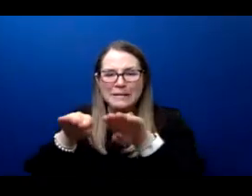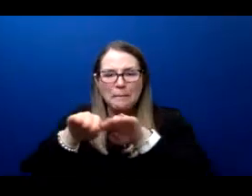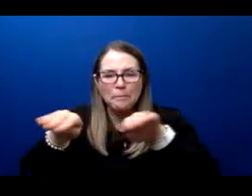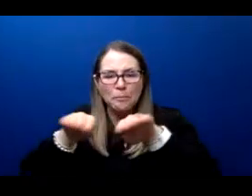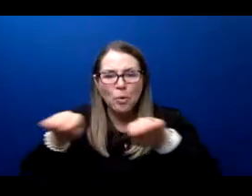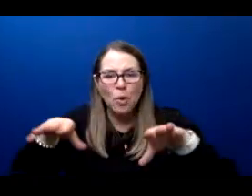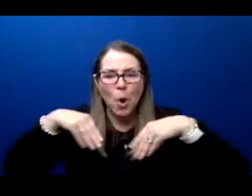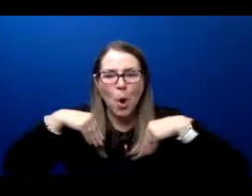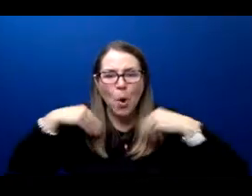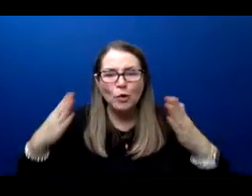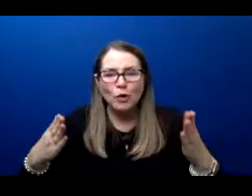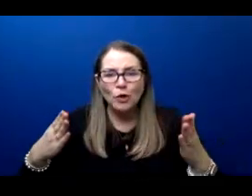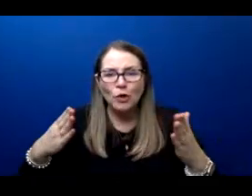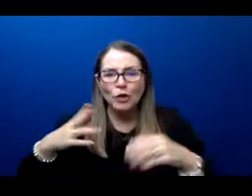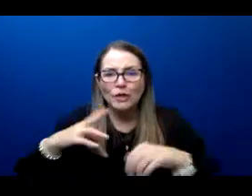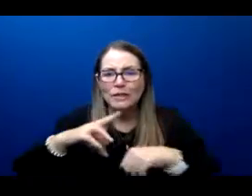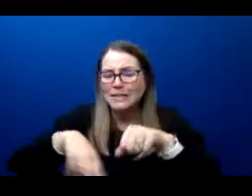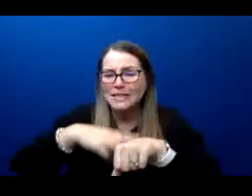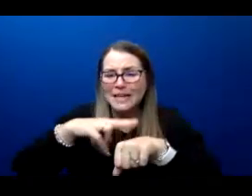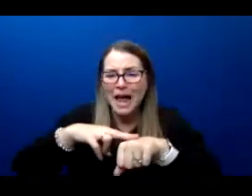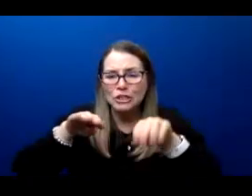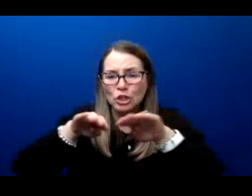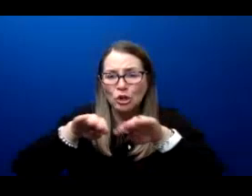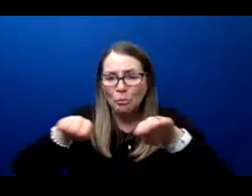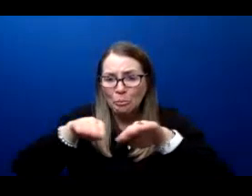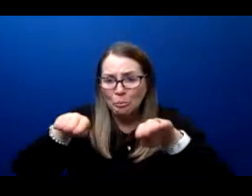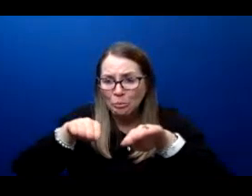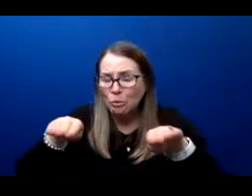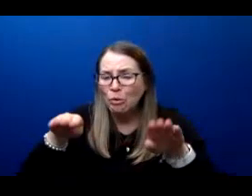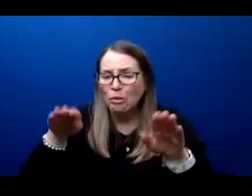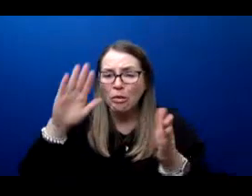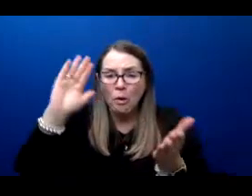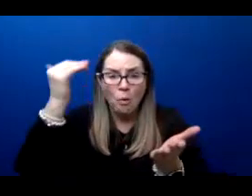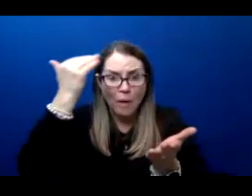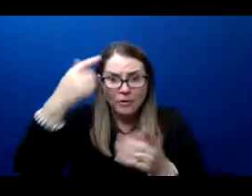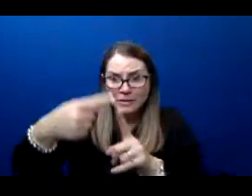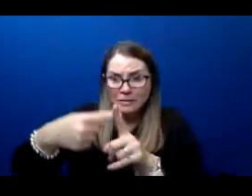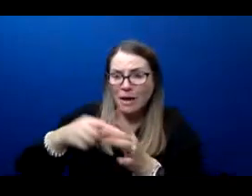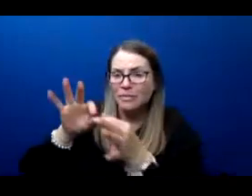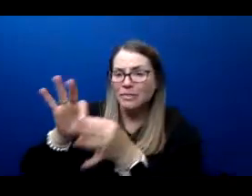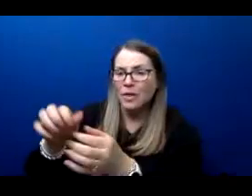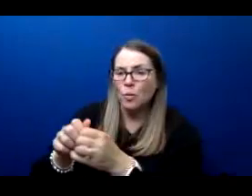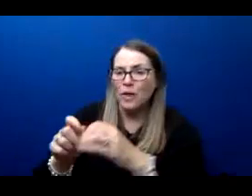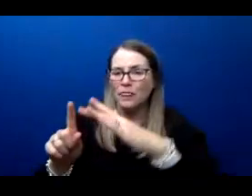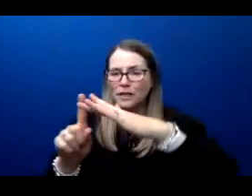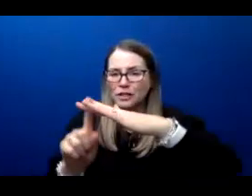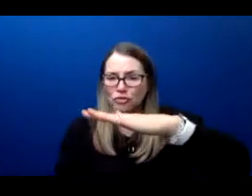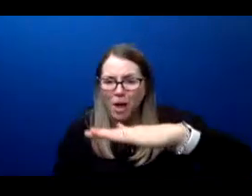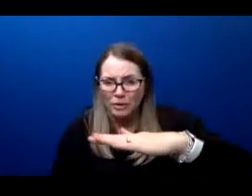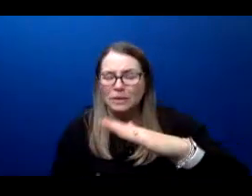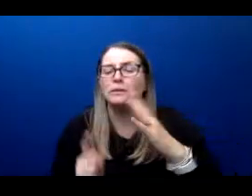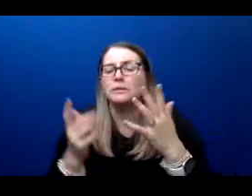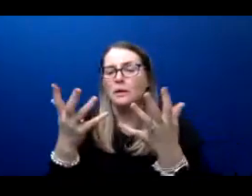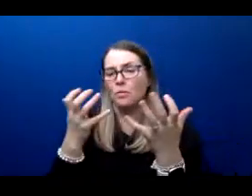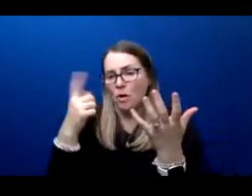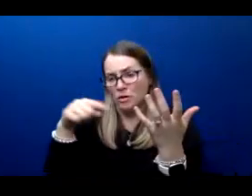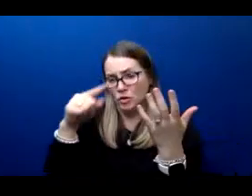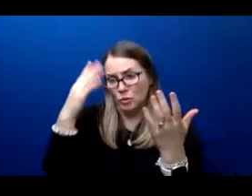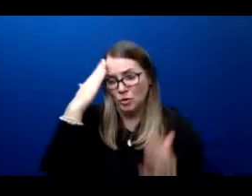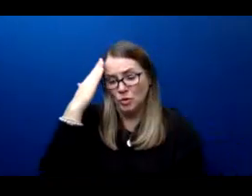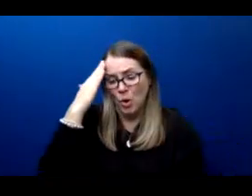National Pool Drowning Awareness Month. I'm not exactly sure how they do that, but I just wanted to bring that to everyone's attention in